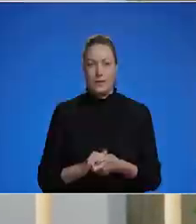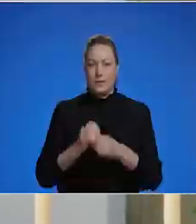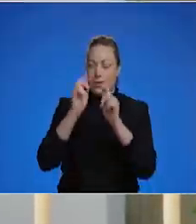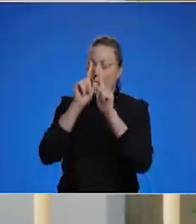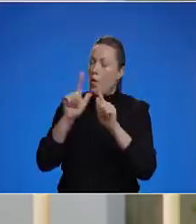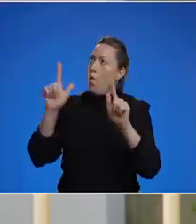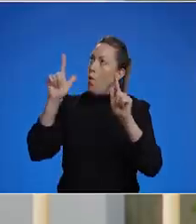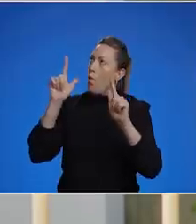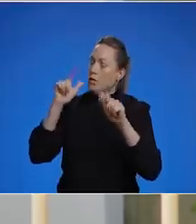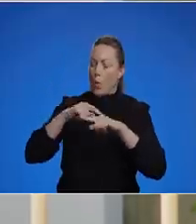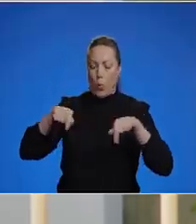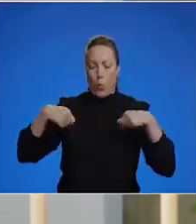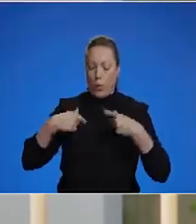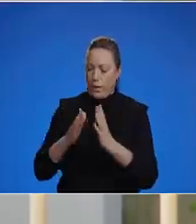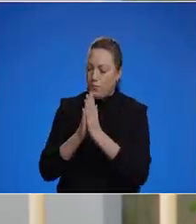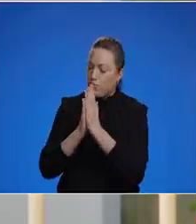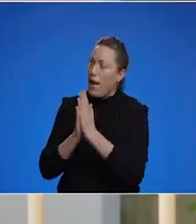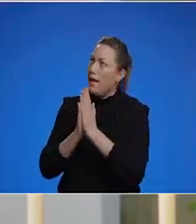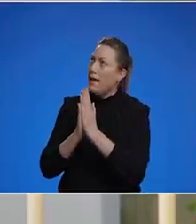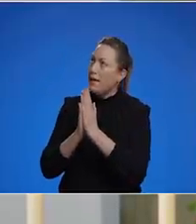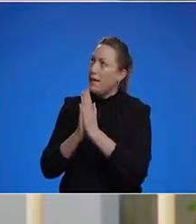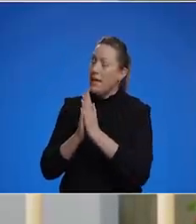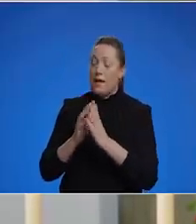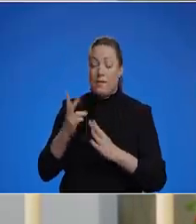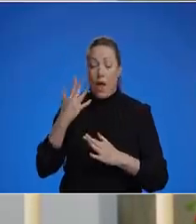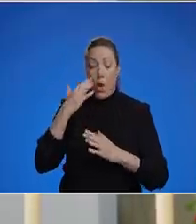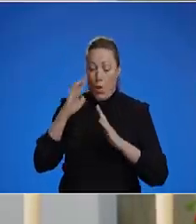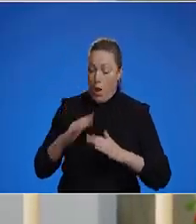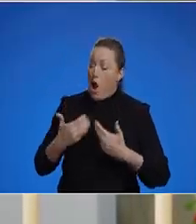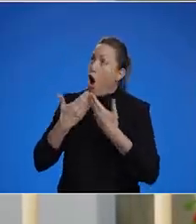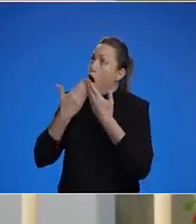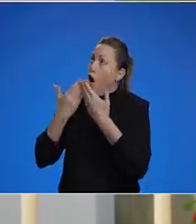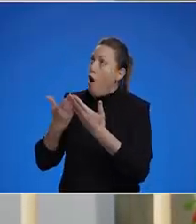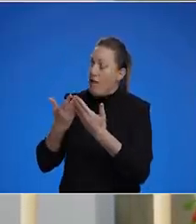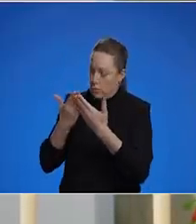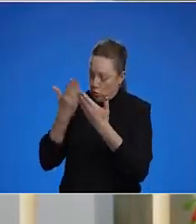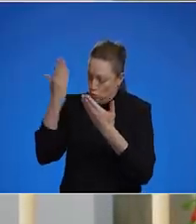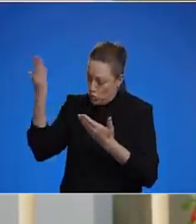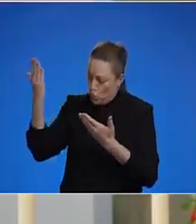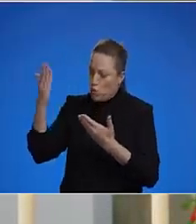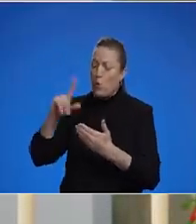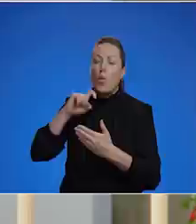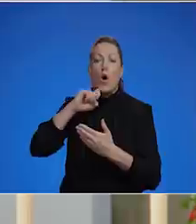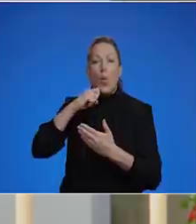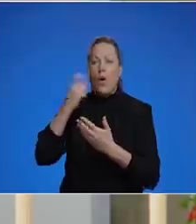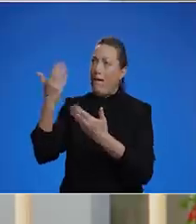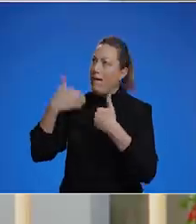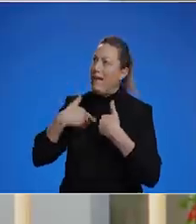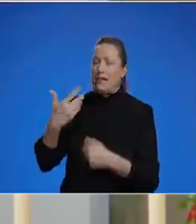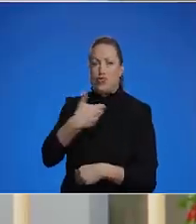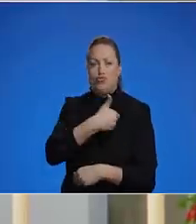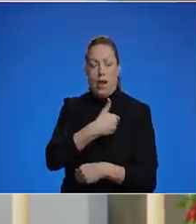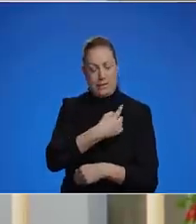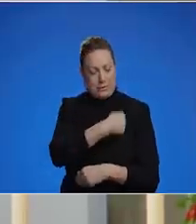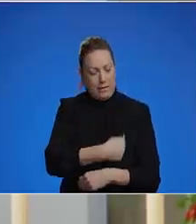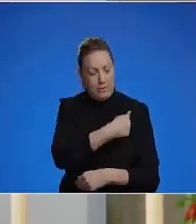Grant, O Lord, we pray, that what we offer in the sight of your majesty may obtain for us the grace